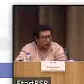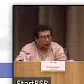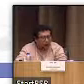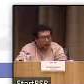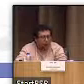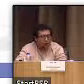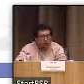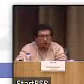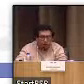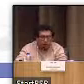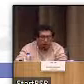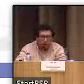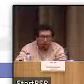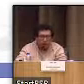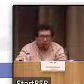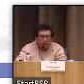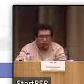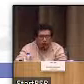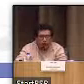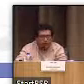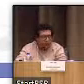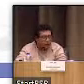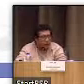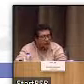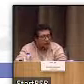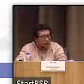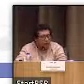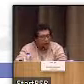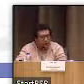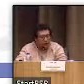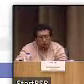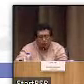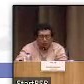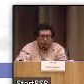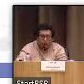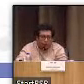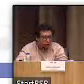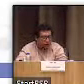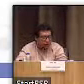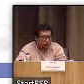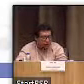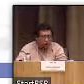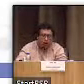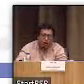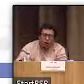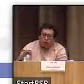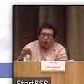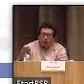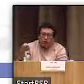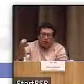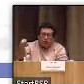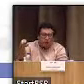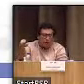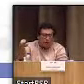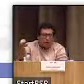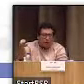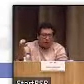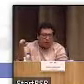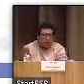and all this data that is shown in the slide, like discharge.